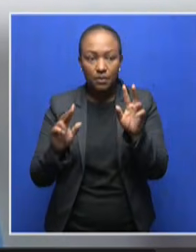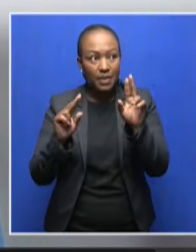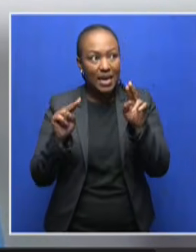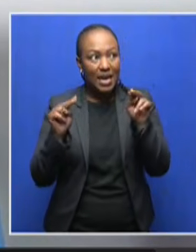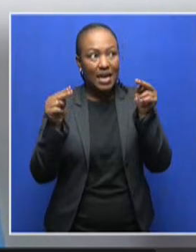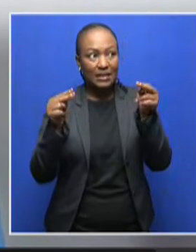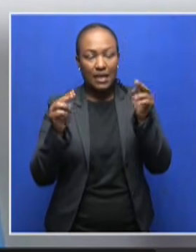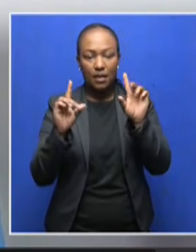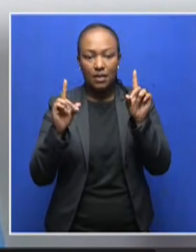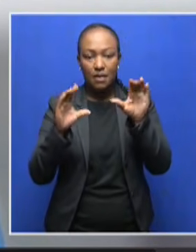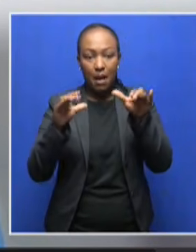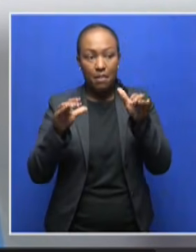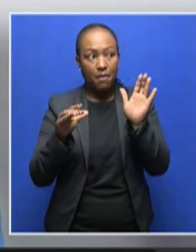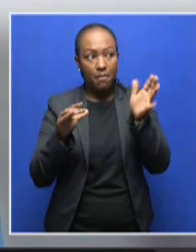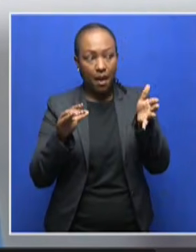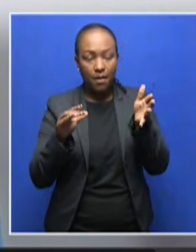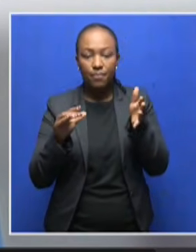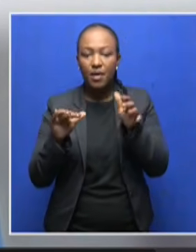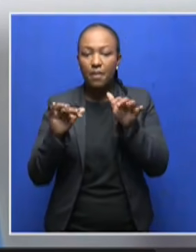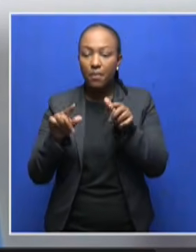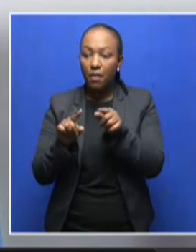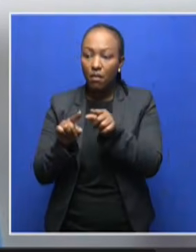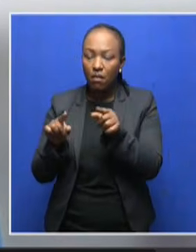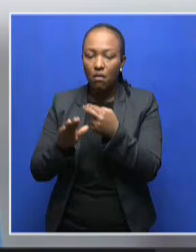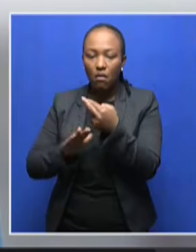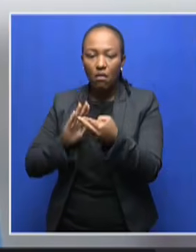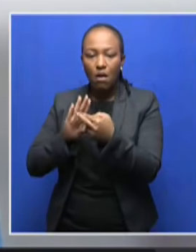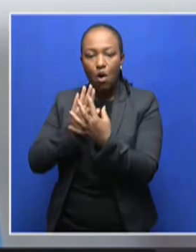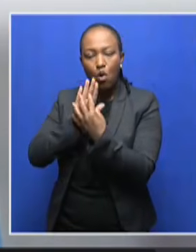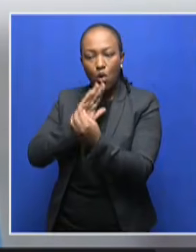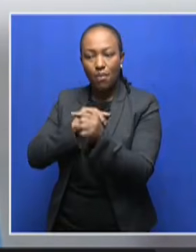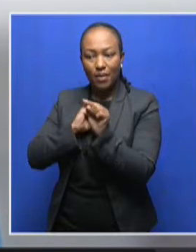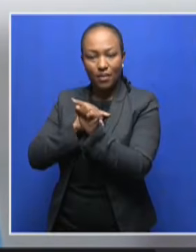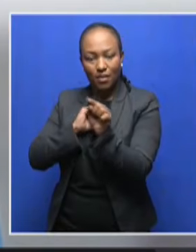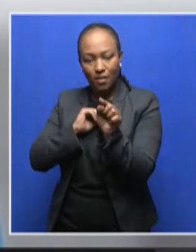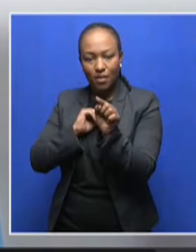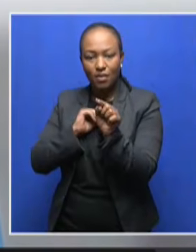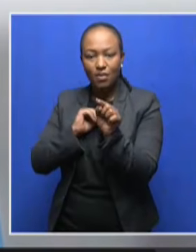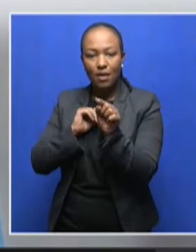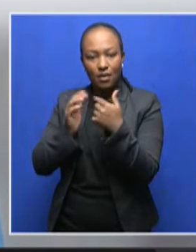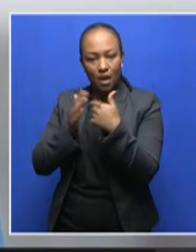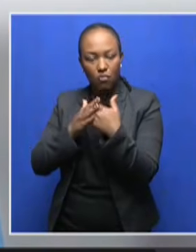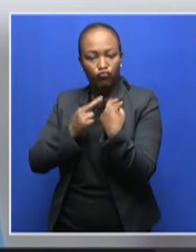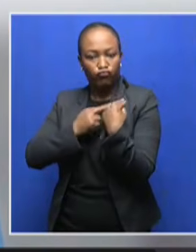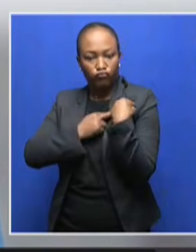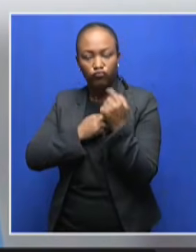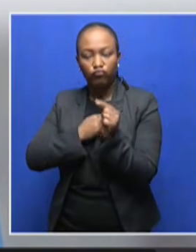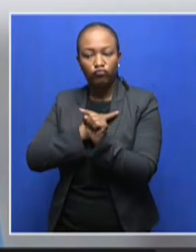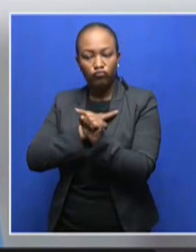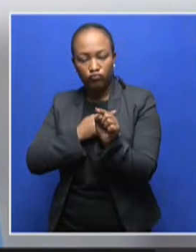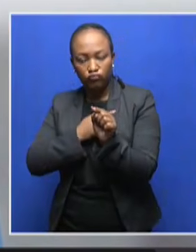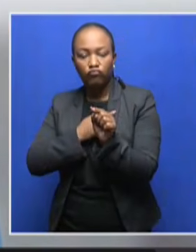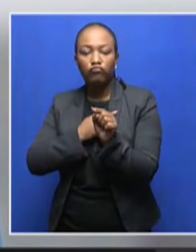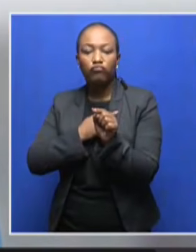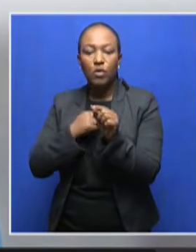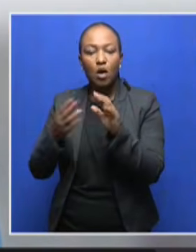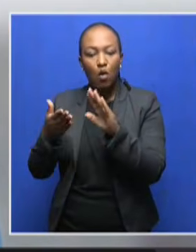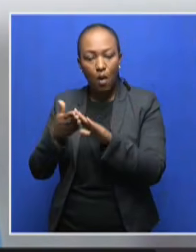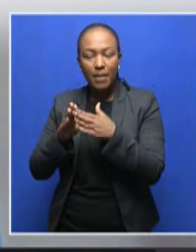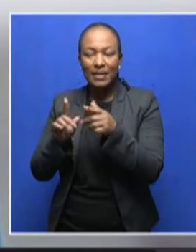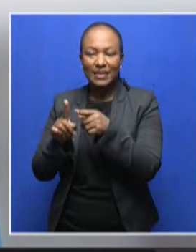of Health. We need people that are trusted role models in the community that take on that mantle and make sure that they get the communities